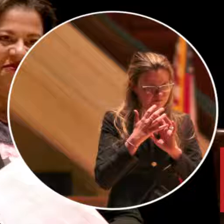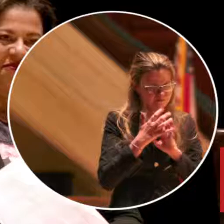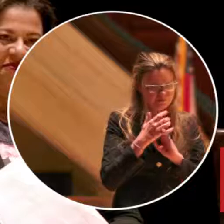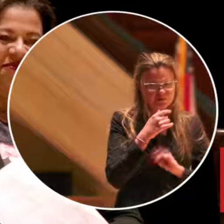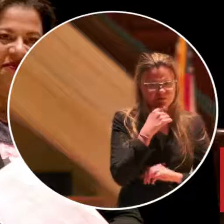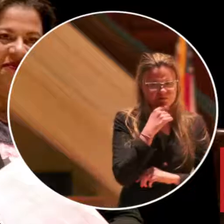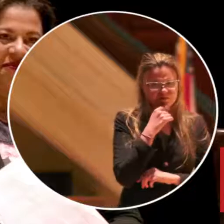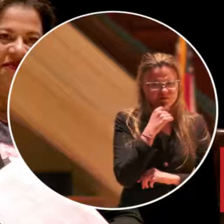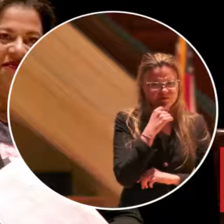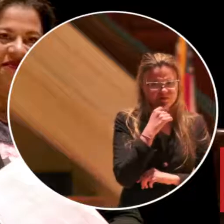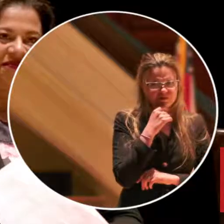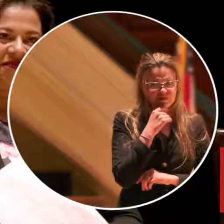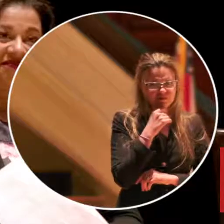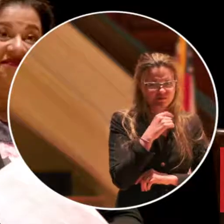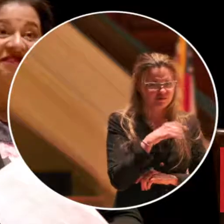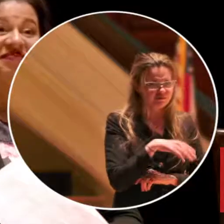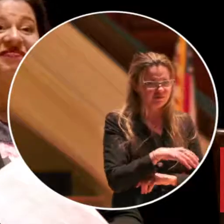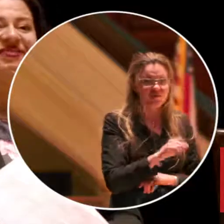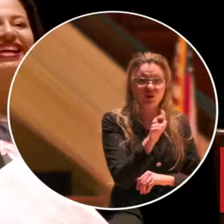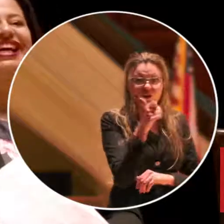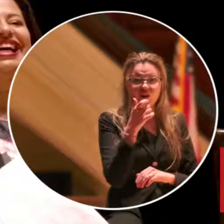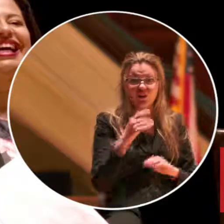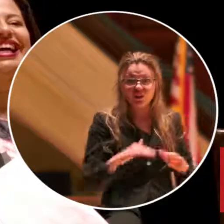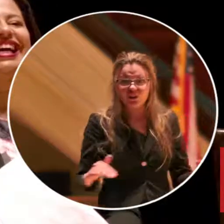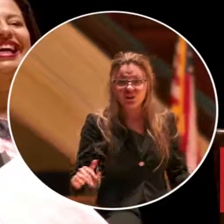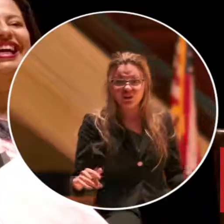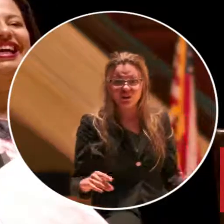to misinform a generation of other little boys on the playground.